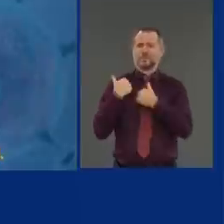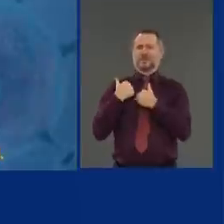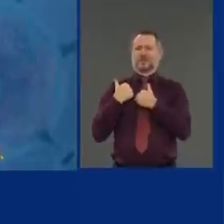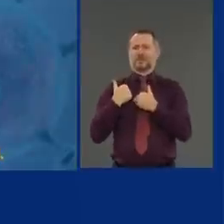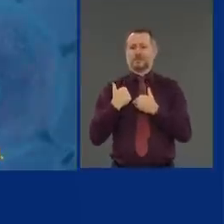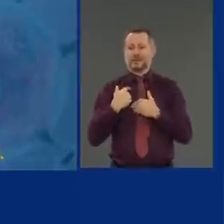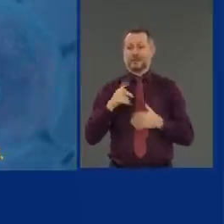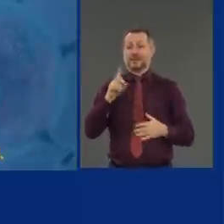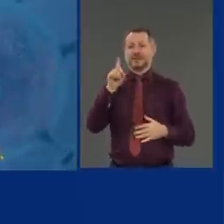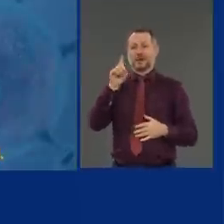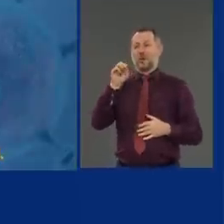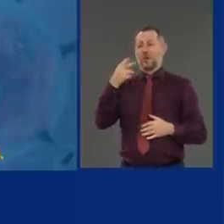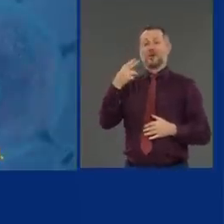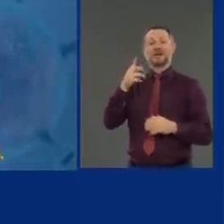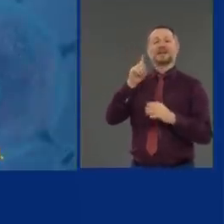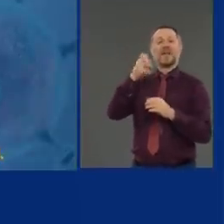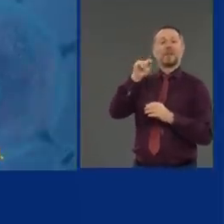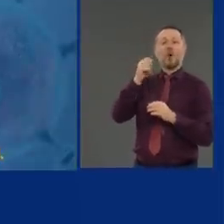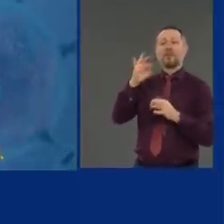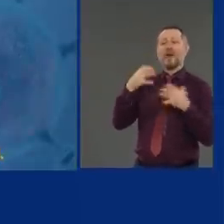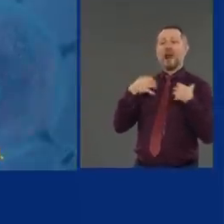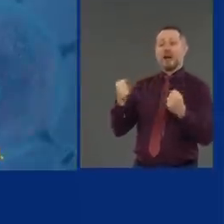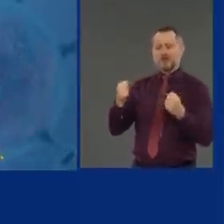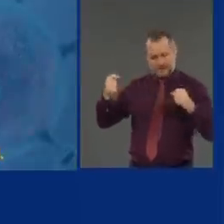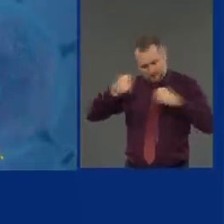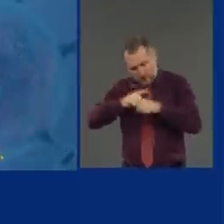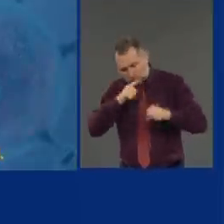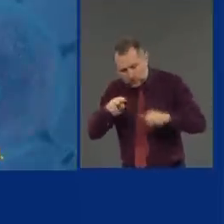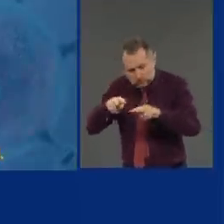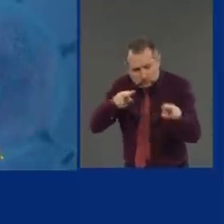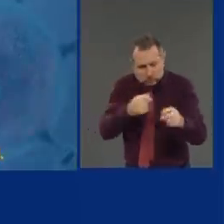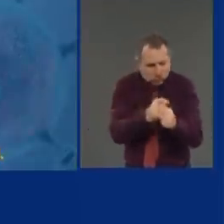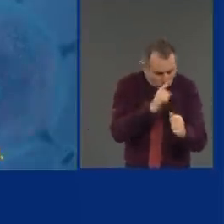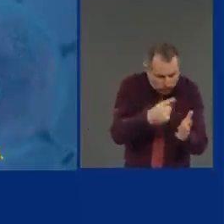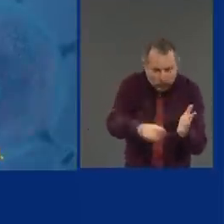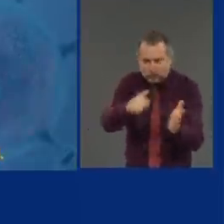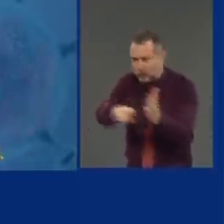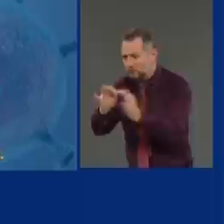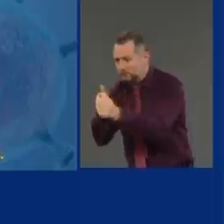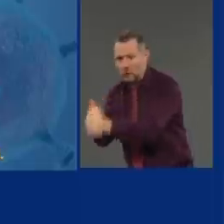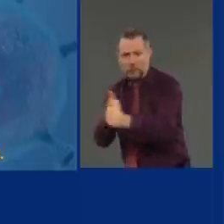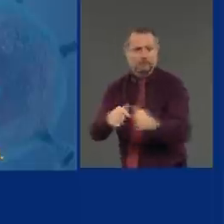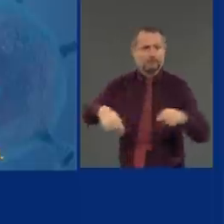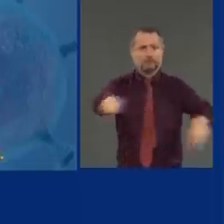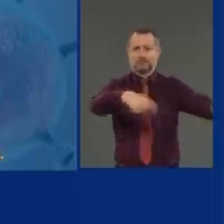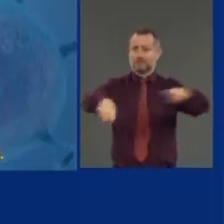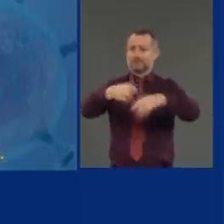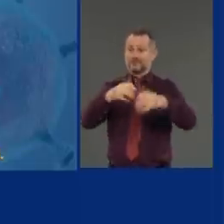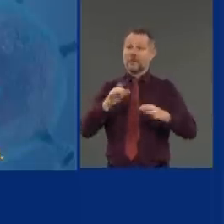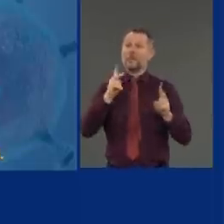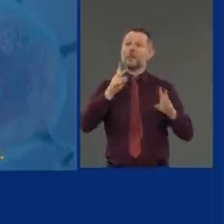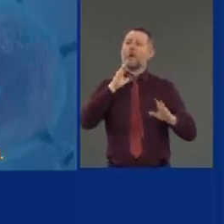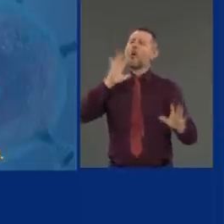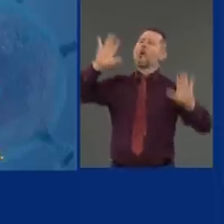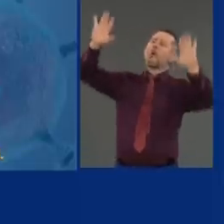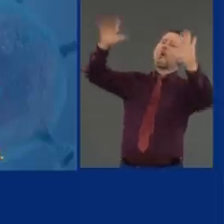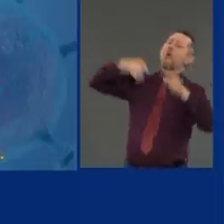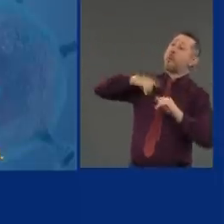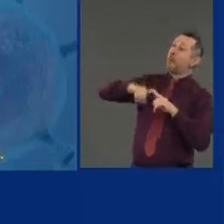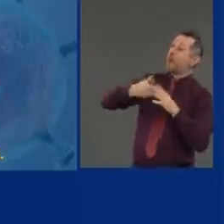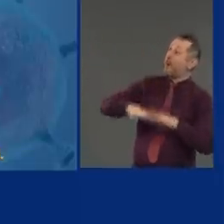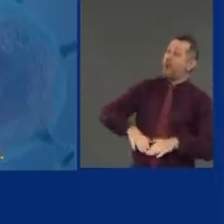and making sure things are working well. Well, we're reopening, we're out of the woods, everything is fine. No.